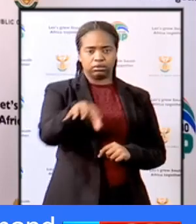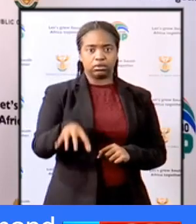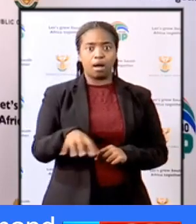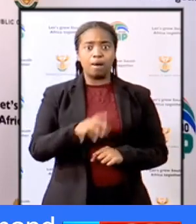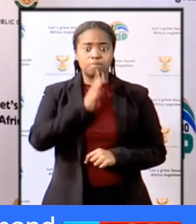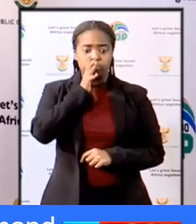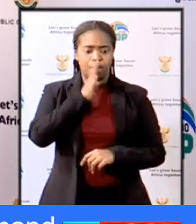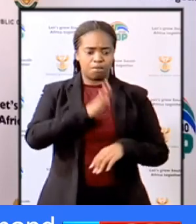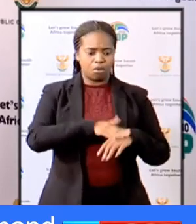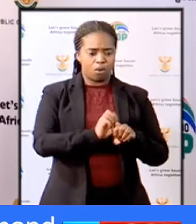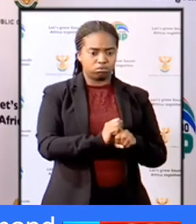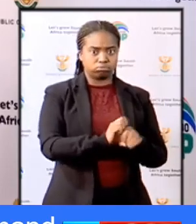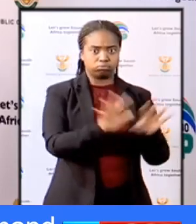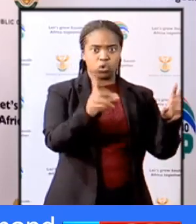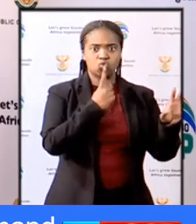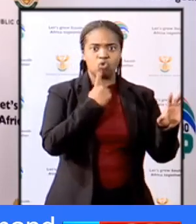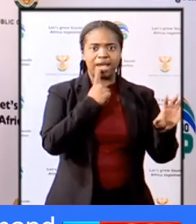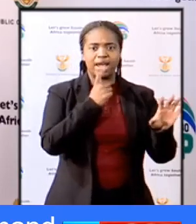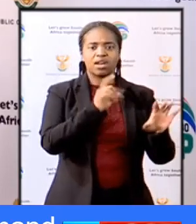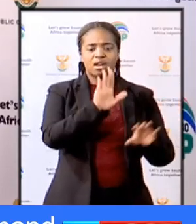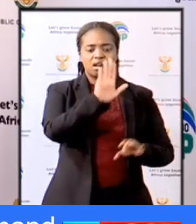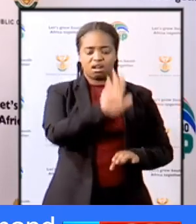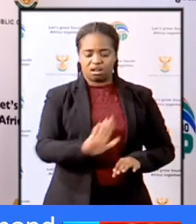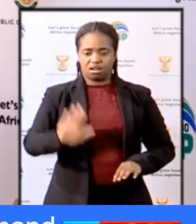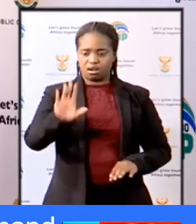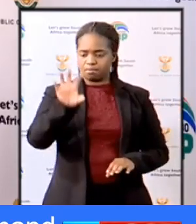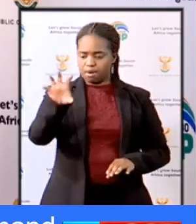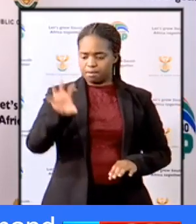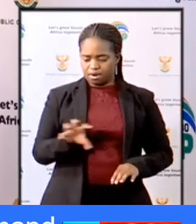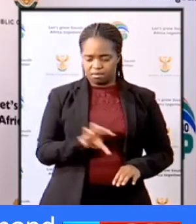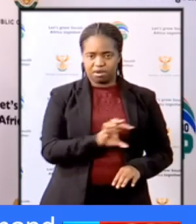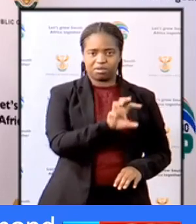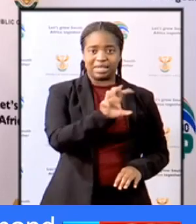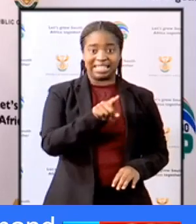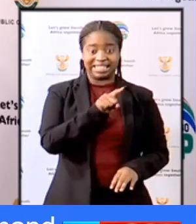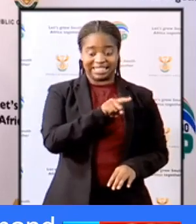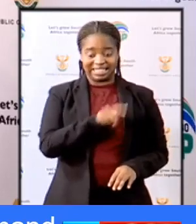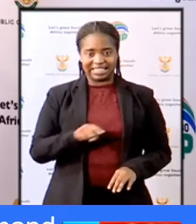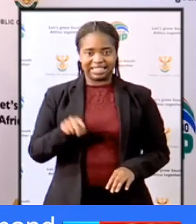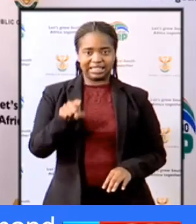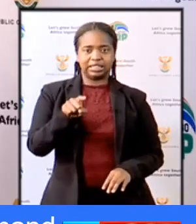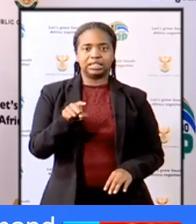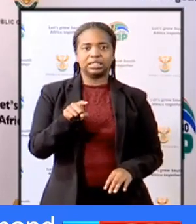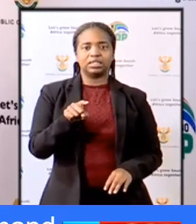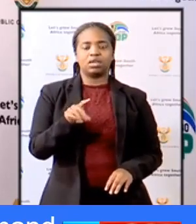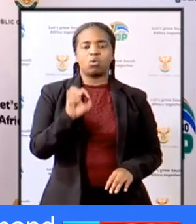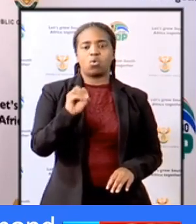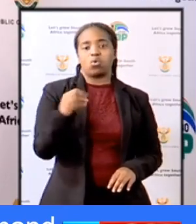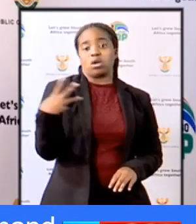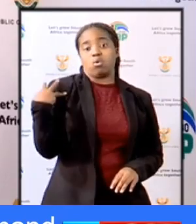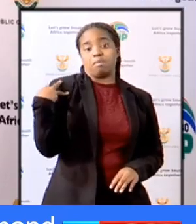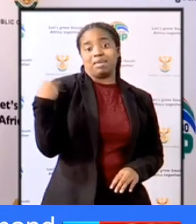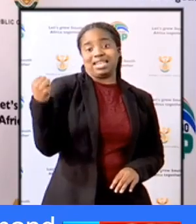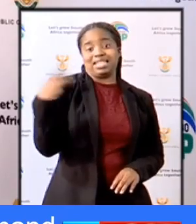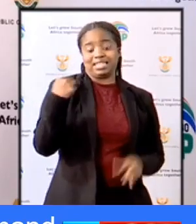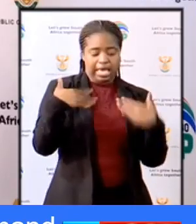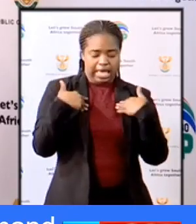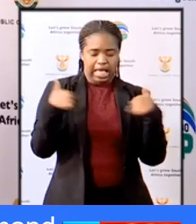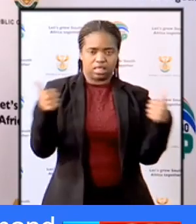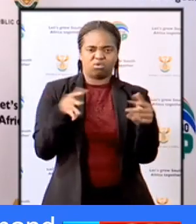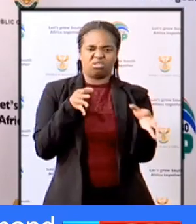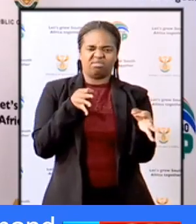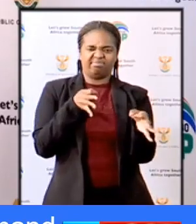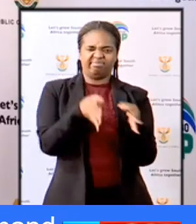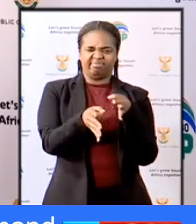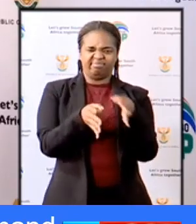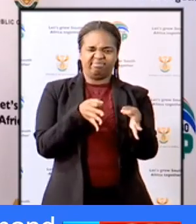sibhebhetheka khona kakhulu. Zona ke sizolulekwa ungqongqoshe wezempilo